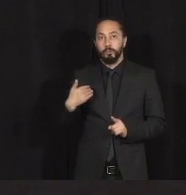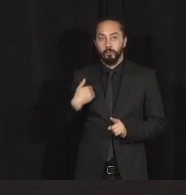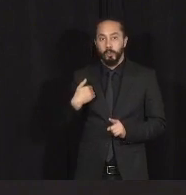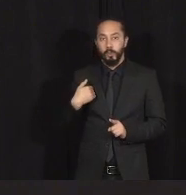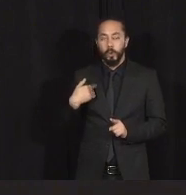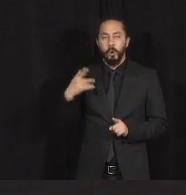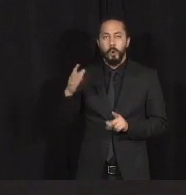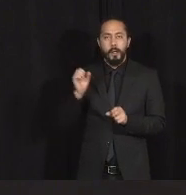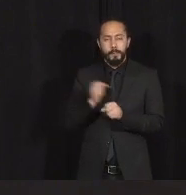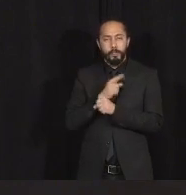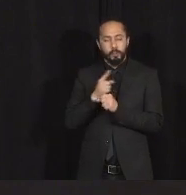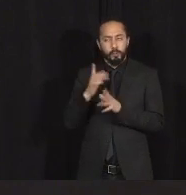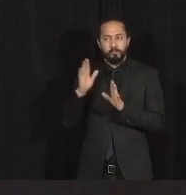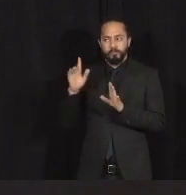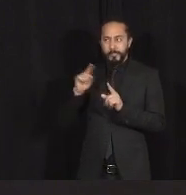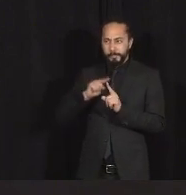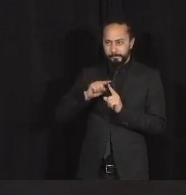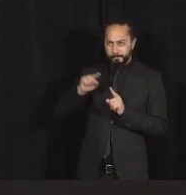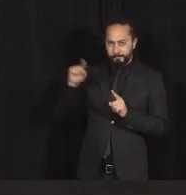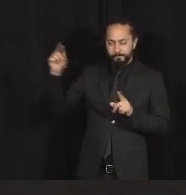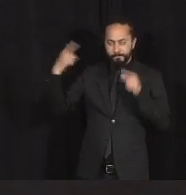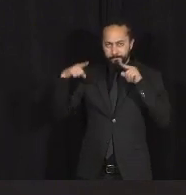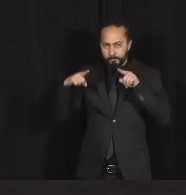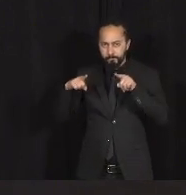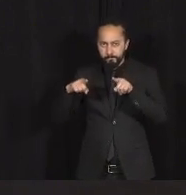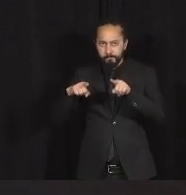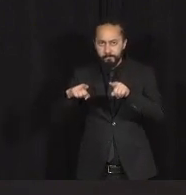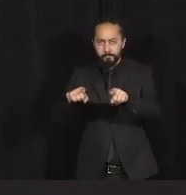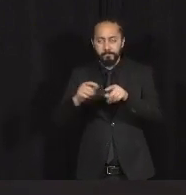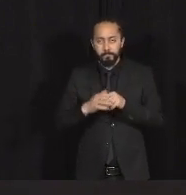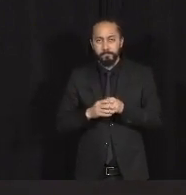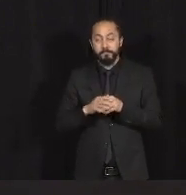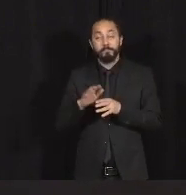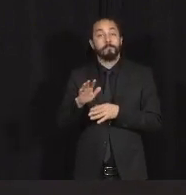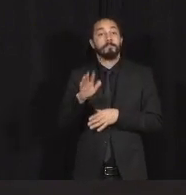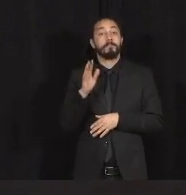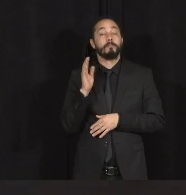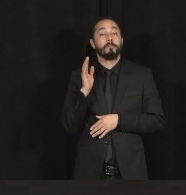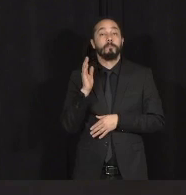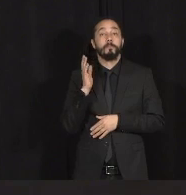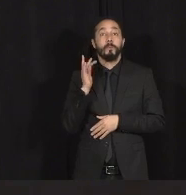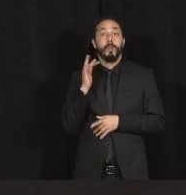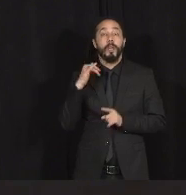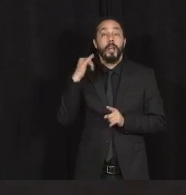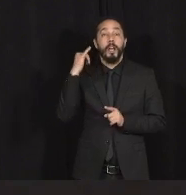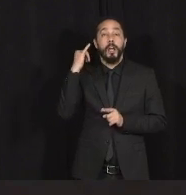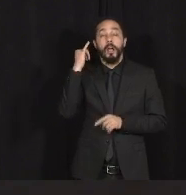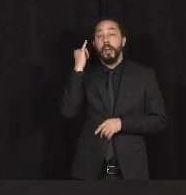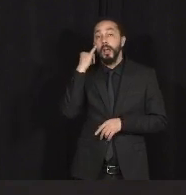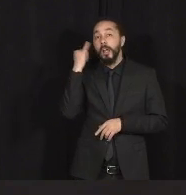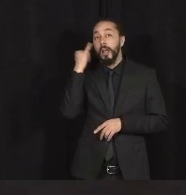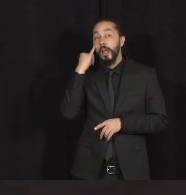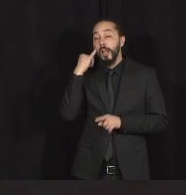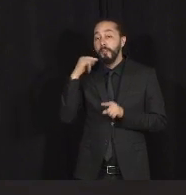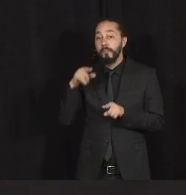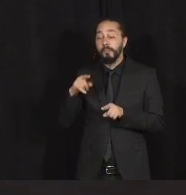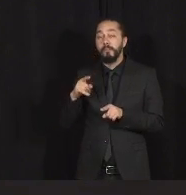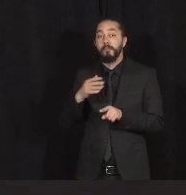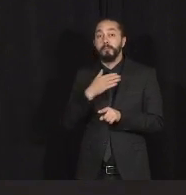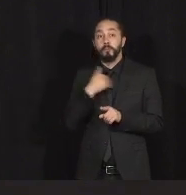because clearly if that were not to be the case, I think the public would